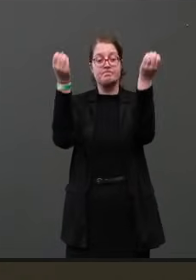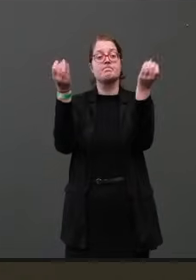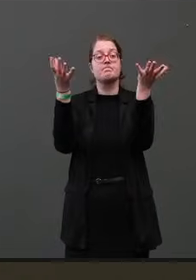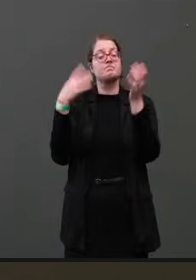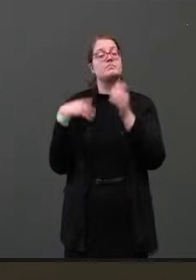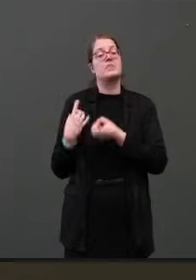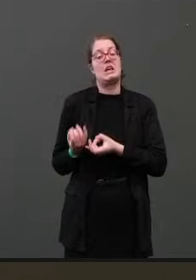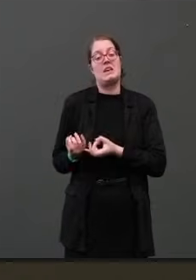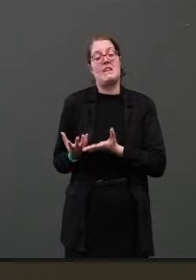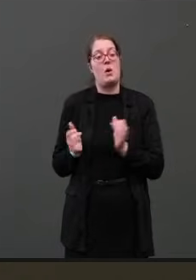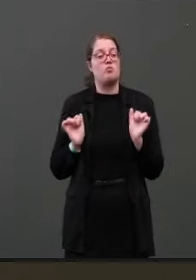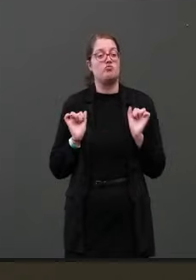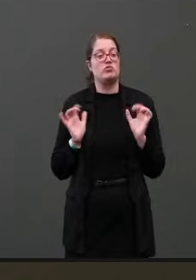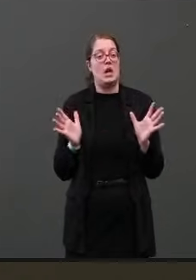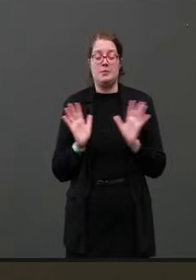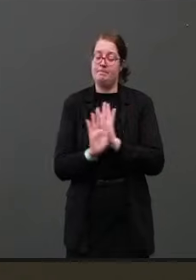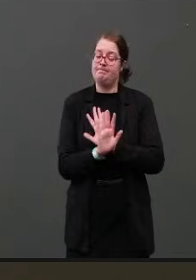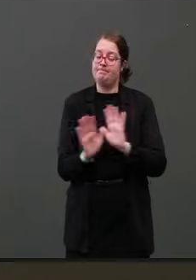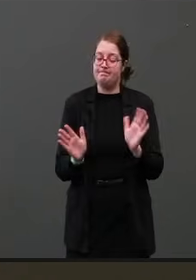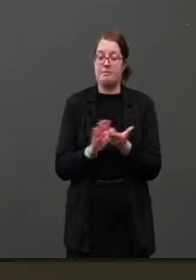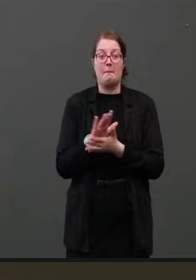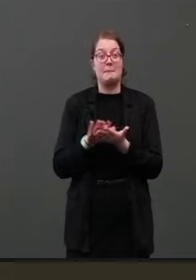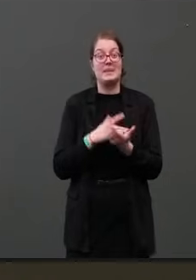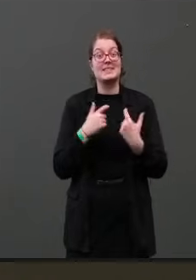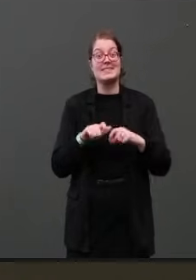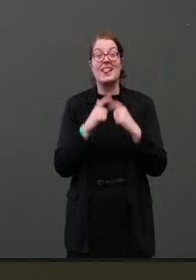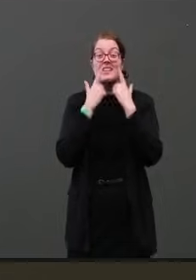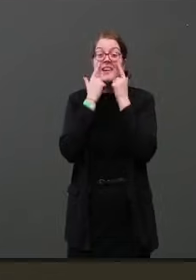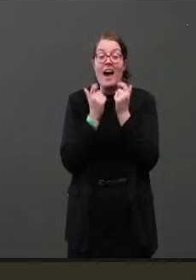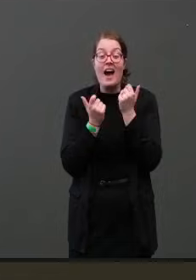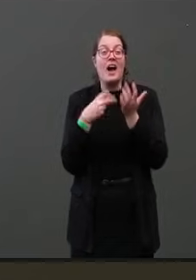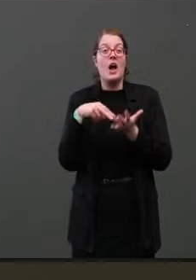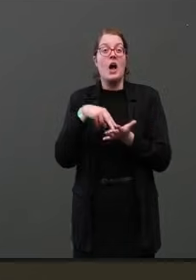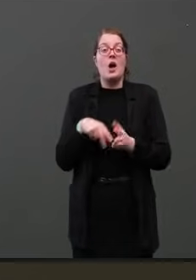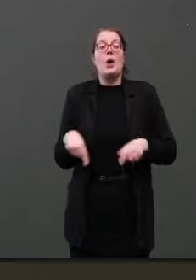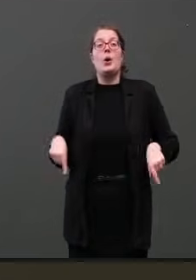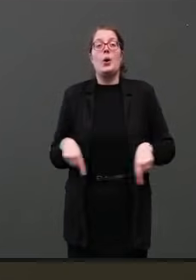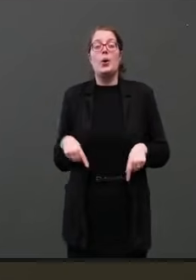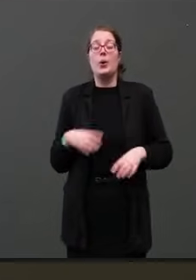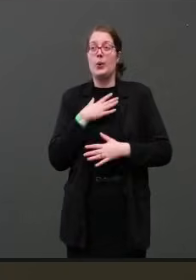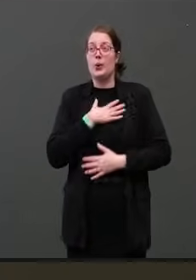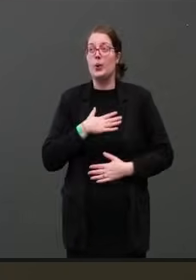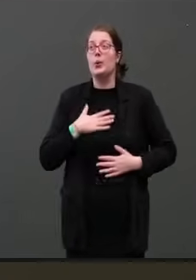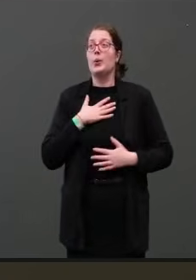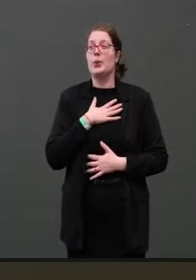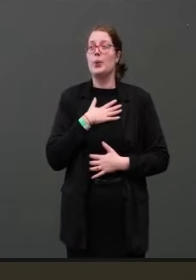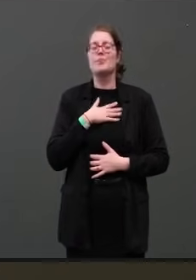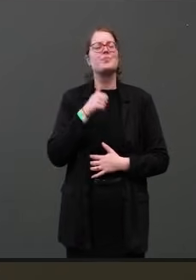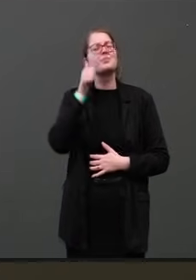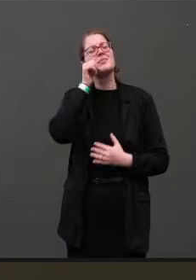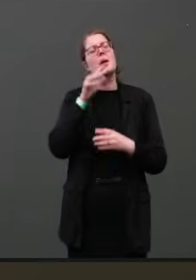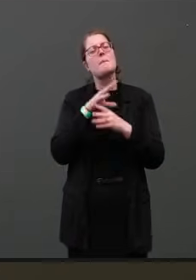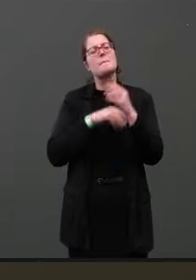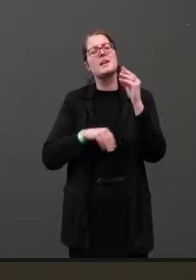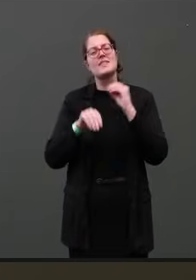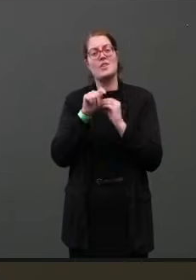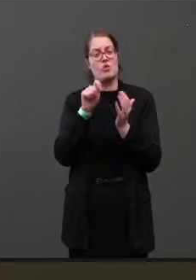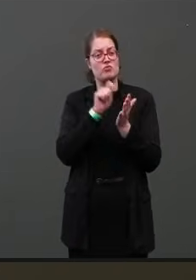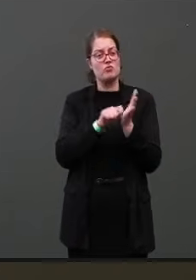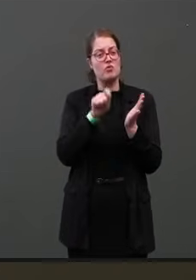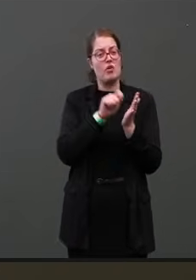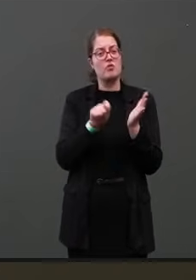Because it means I still care. Now, you may also be familiar with the metaphor that writing a story is like wading out to